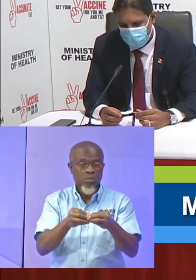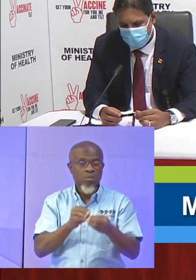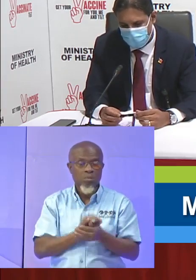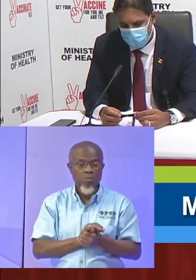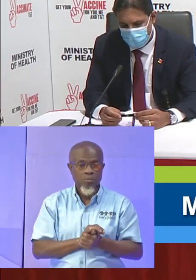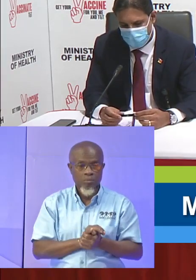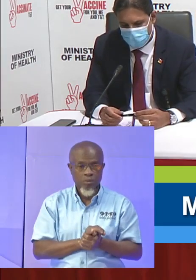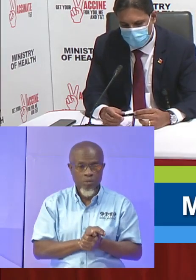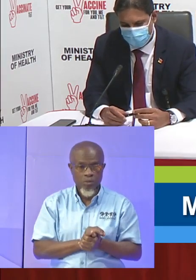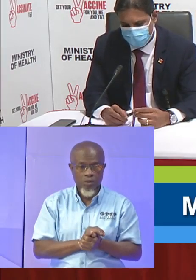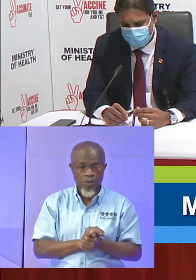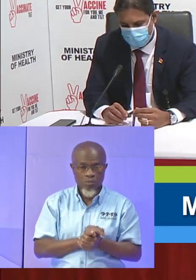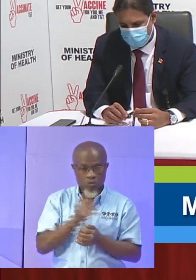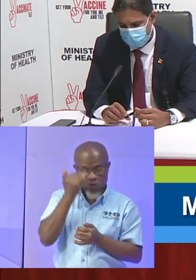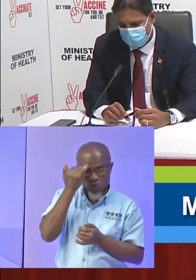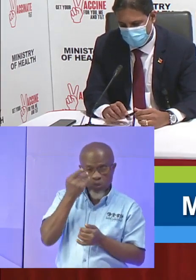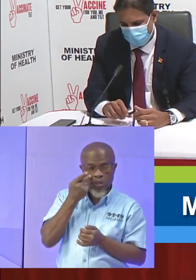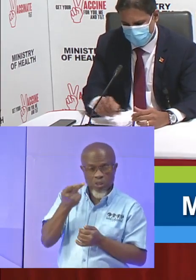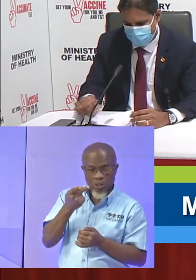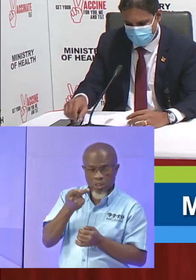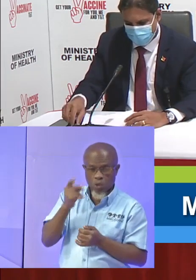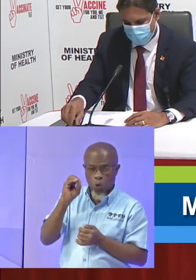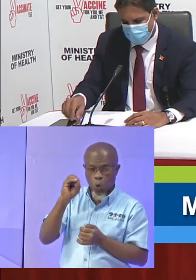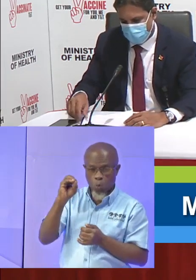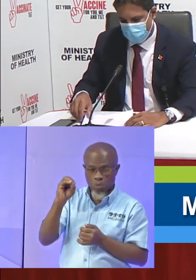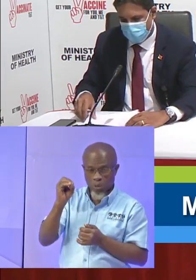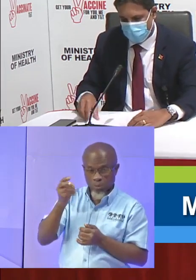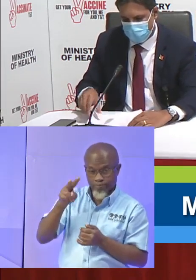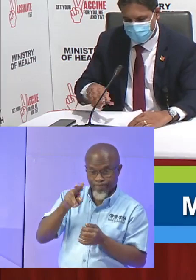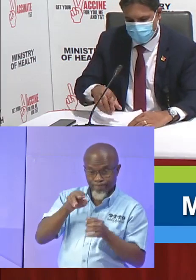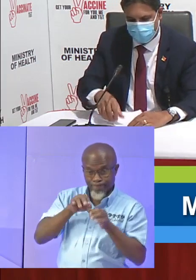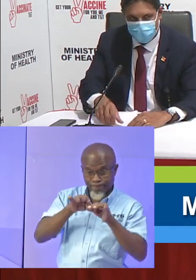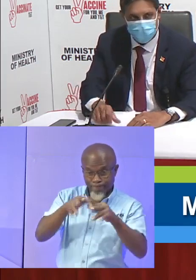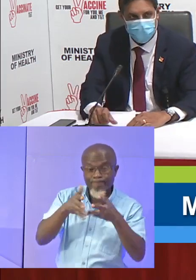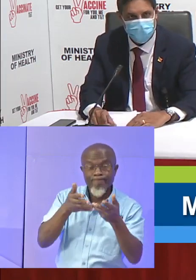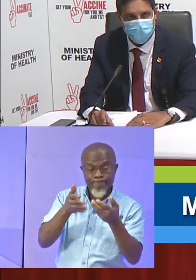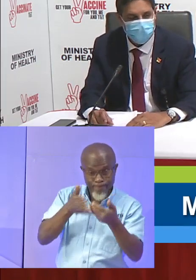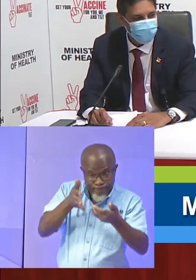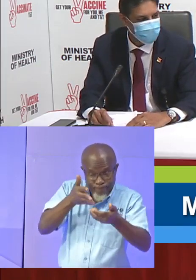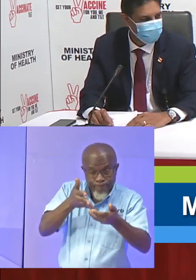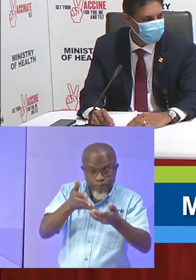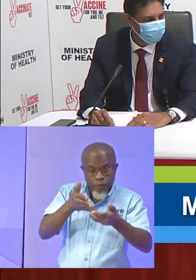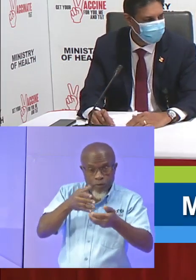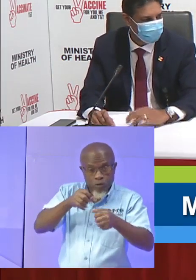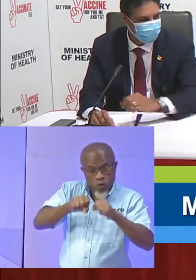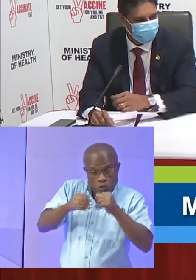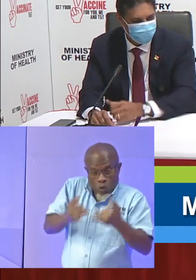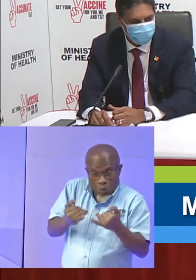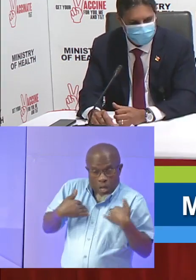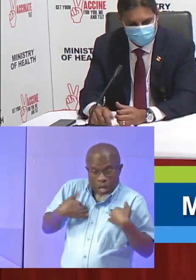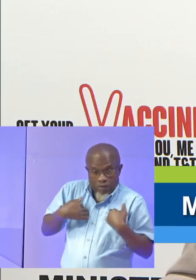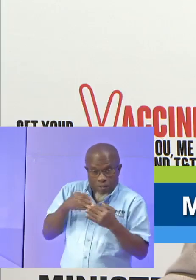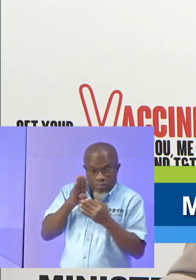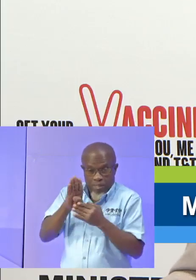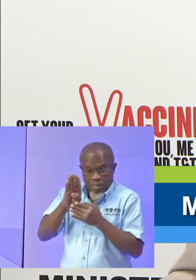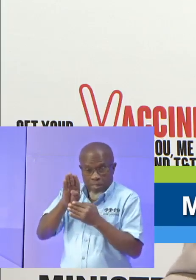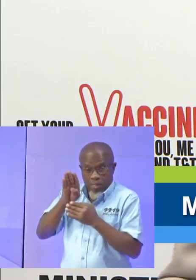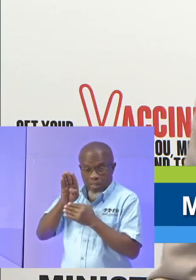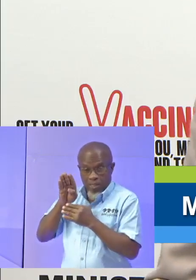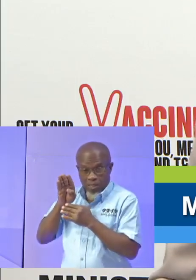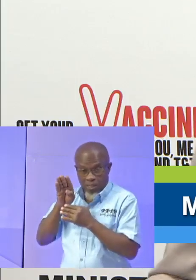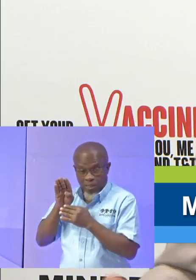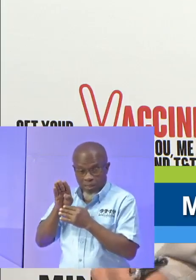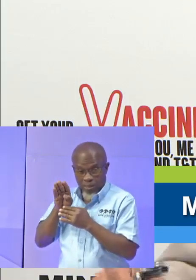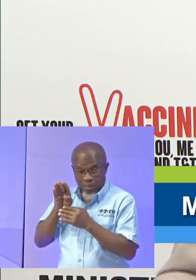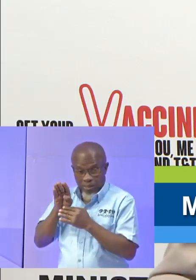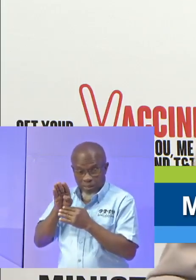BA2 variant be more prevalent there now, what does this mean for us? So you have asked